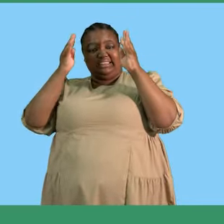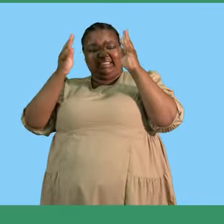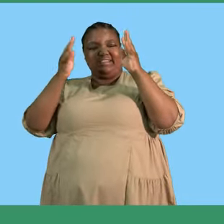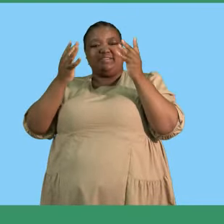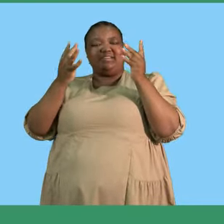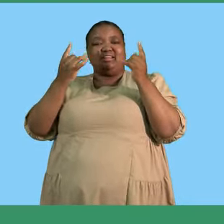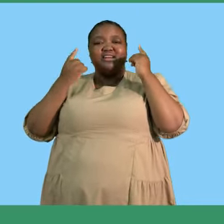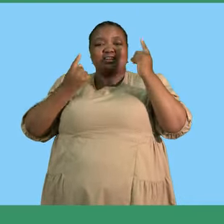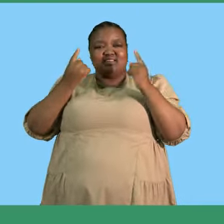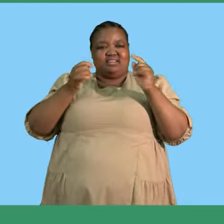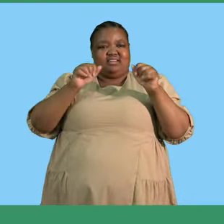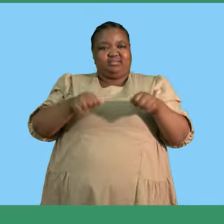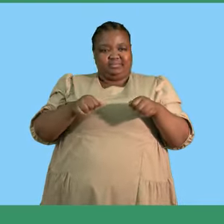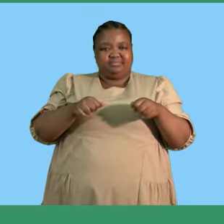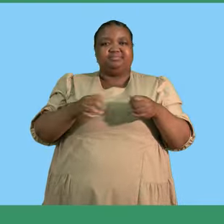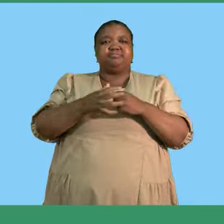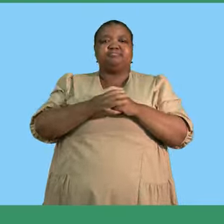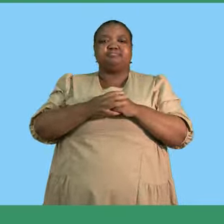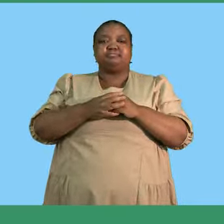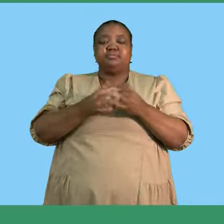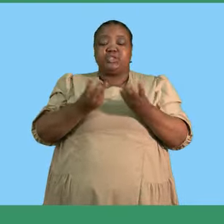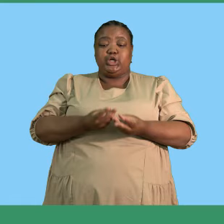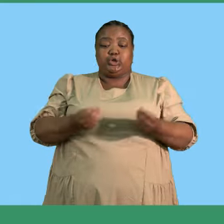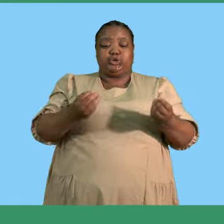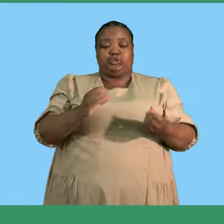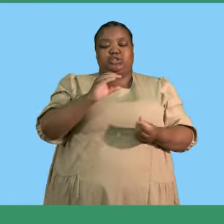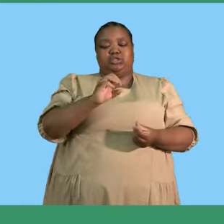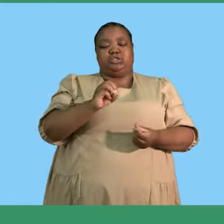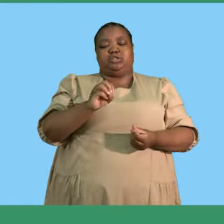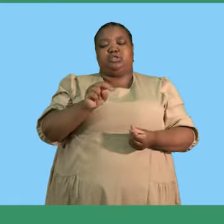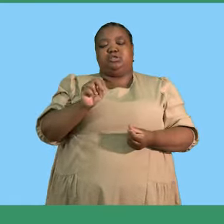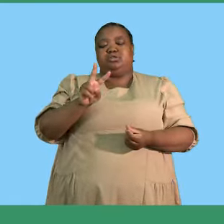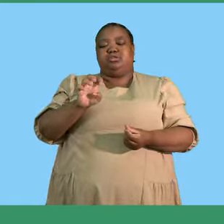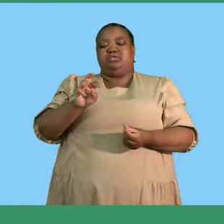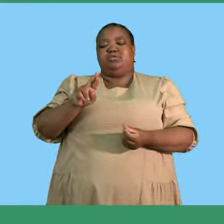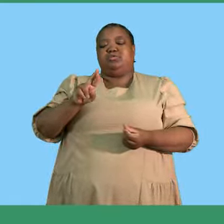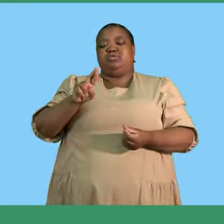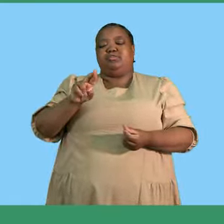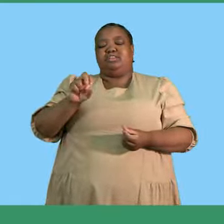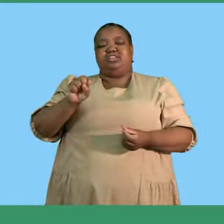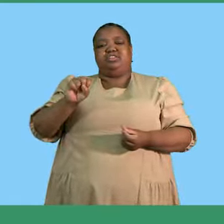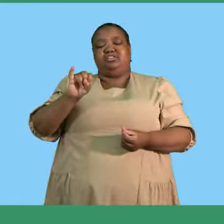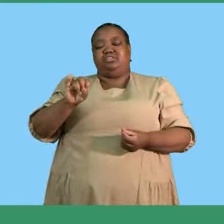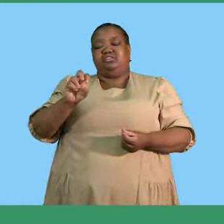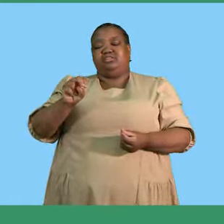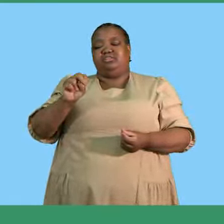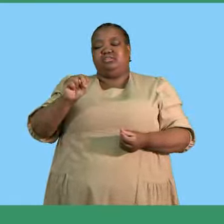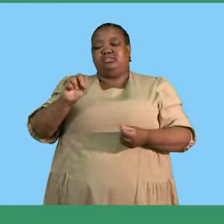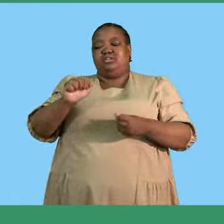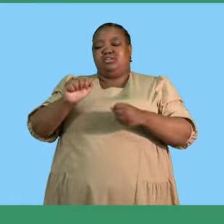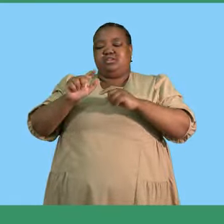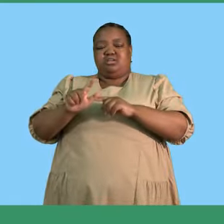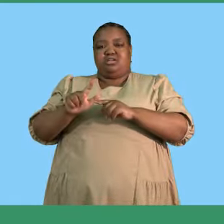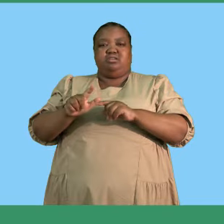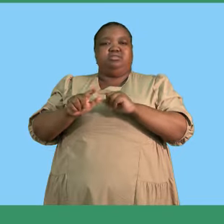a conventional and an unconventional solution. Now remember again that a conventional